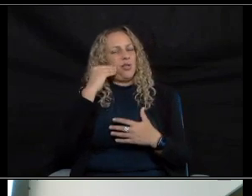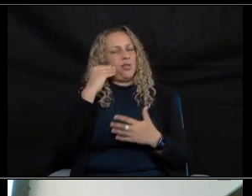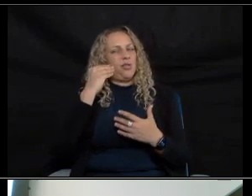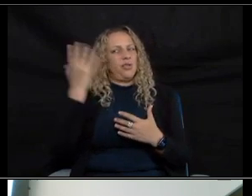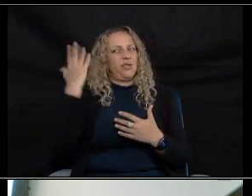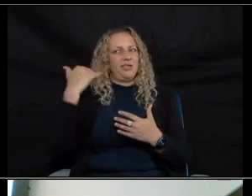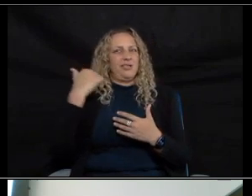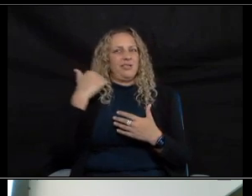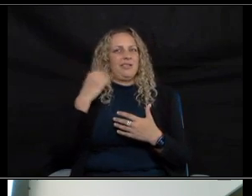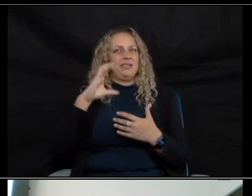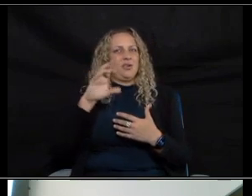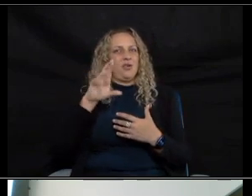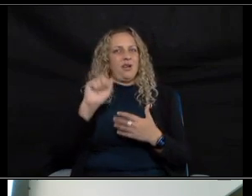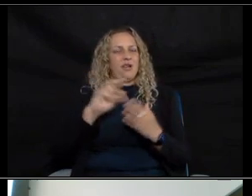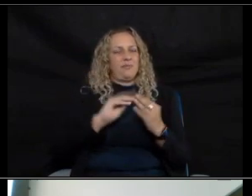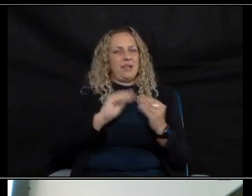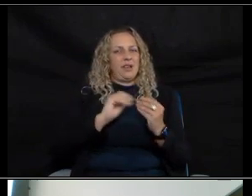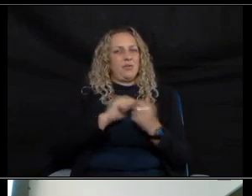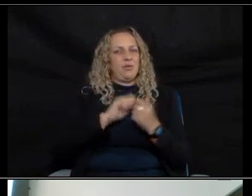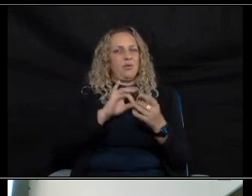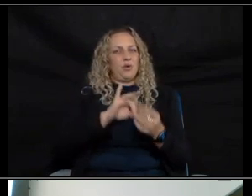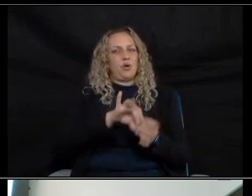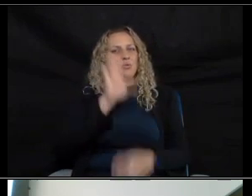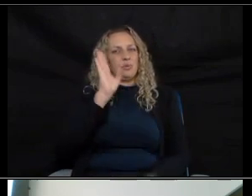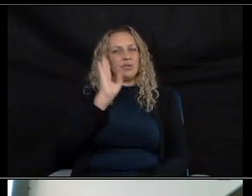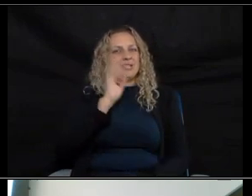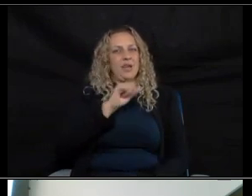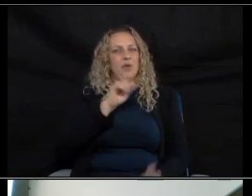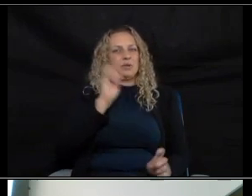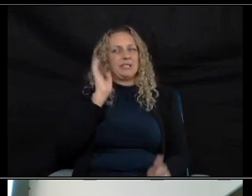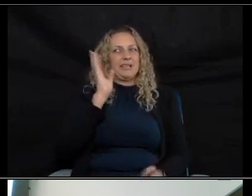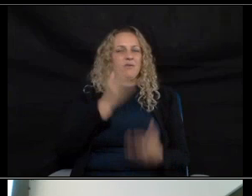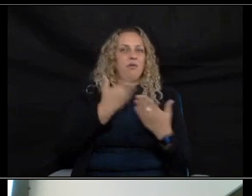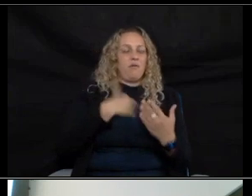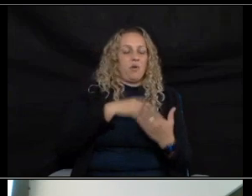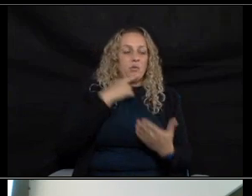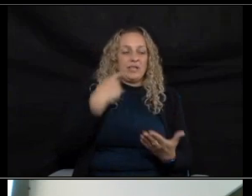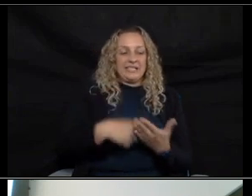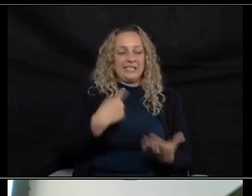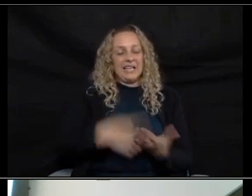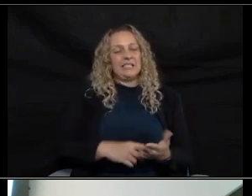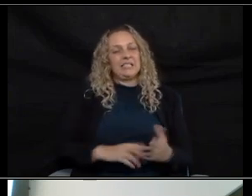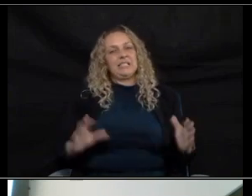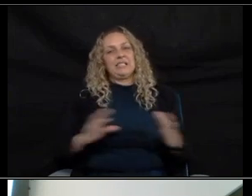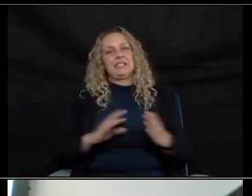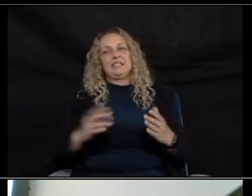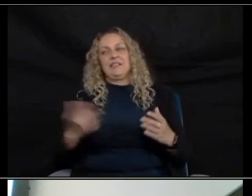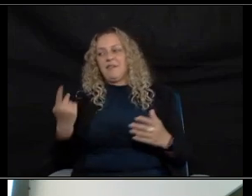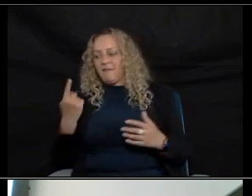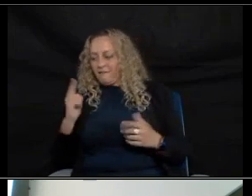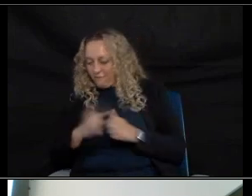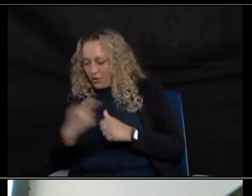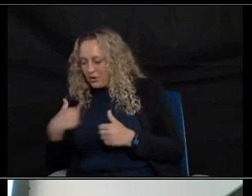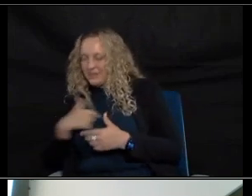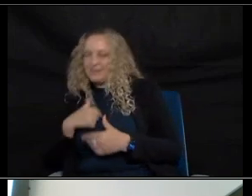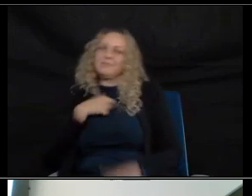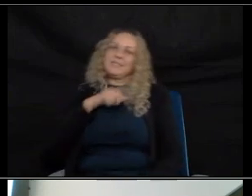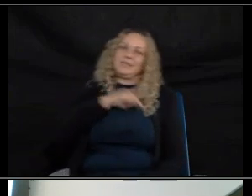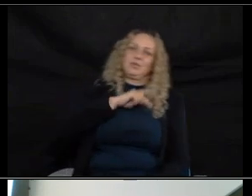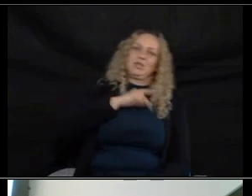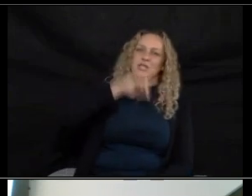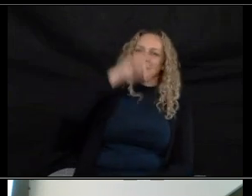the last CRA meeting with regards to a presentation which was given before it was really discussed amongst us. So personally,